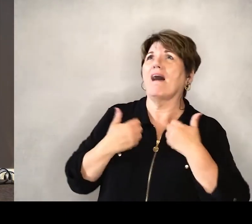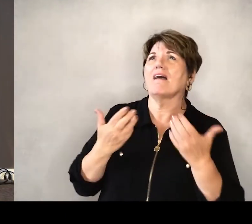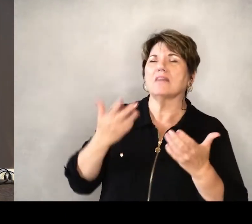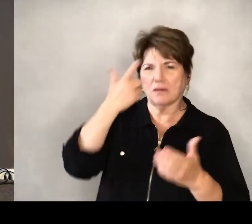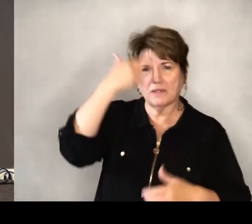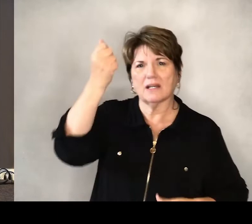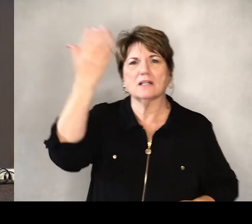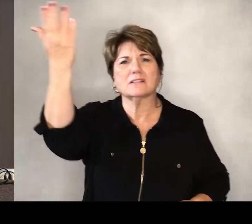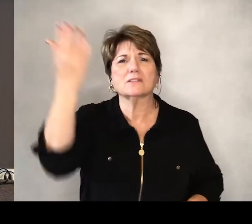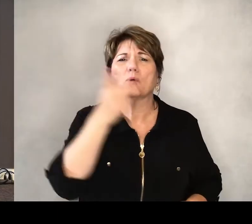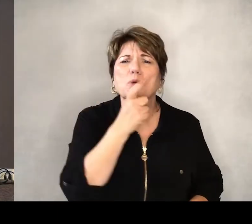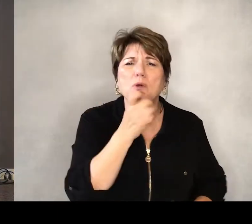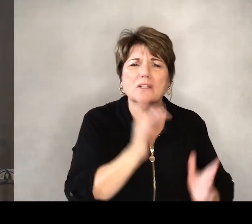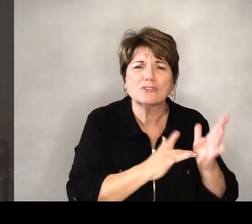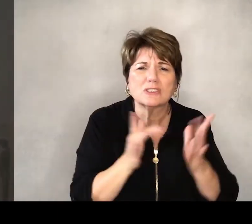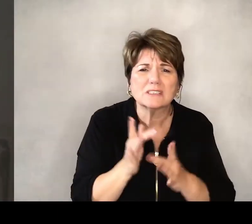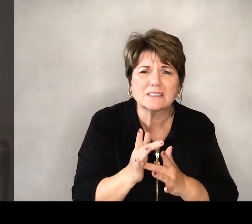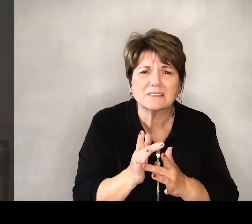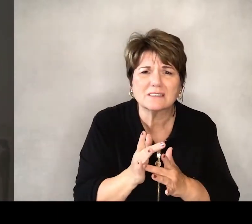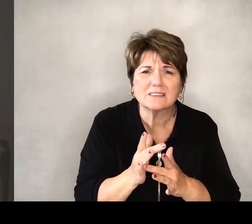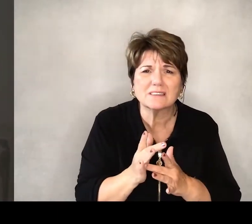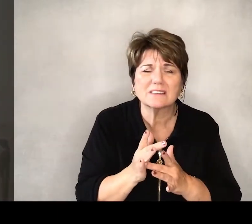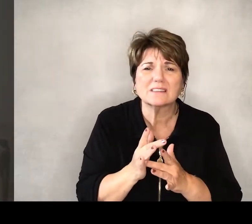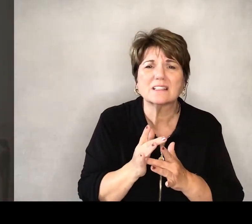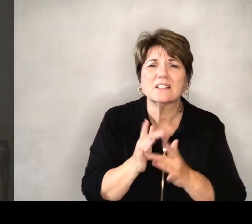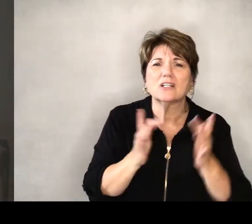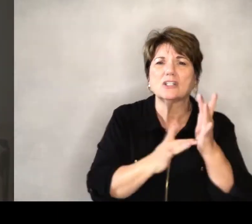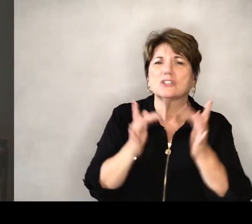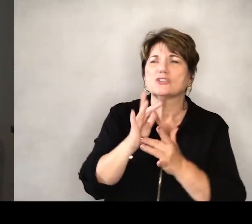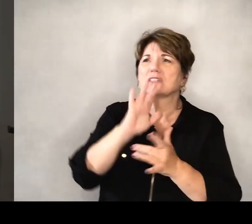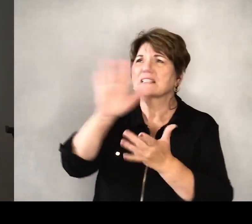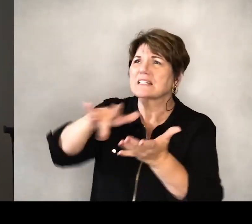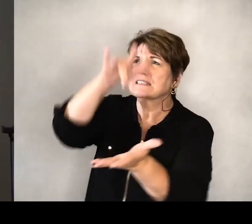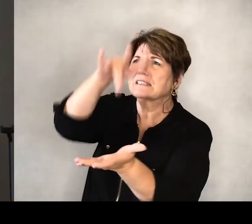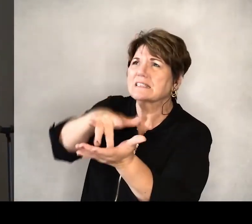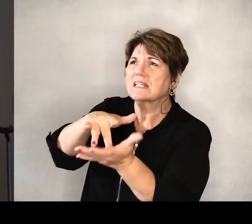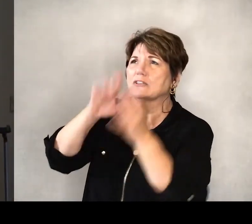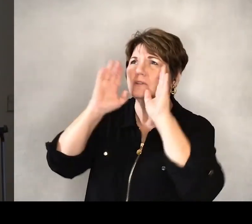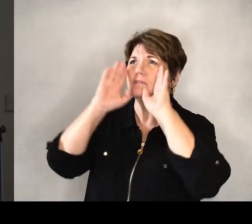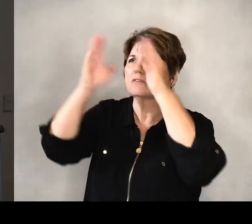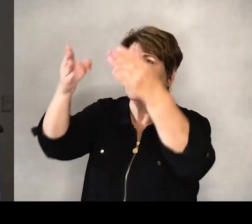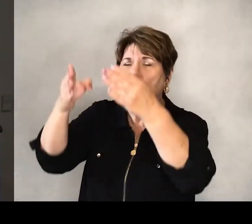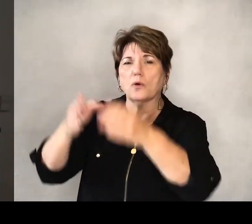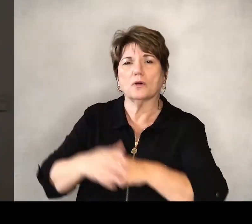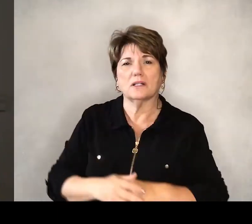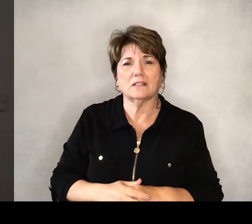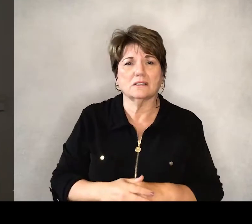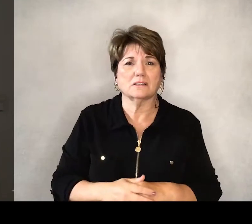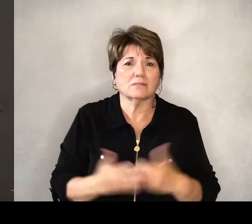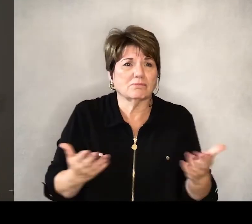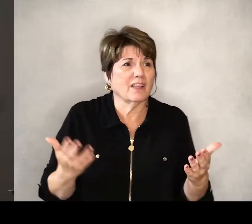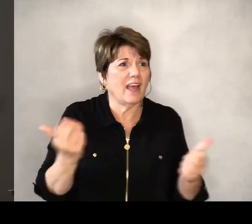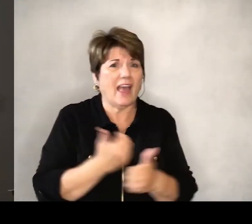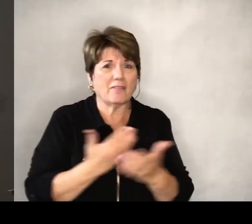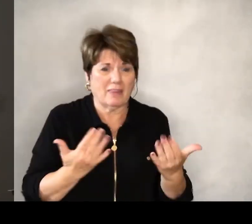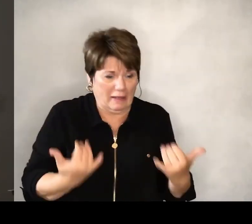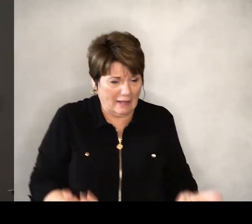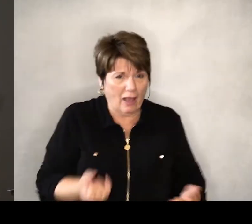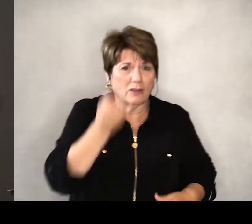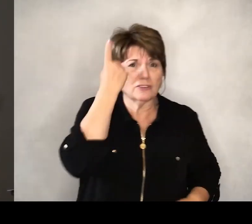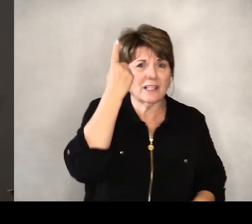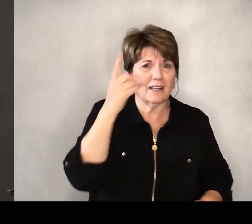because of Jesus? We put Jesus at the center, and maybe not in this very moment does everything make sense,